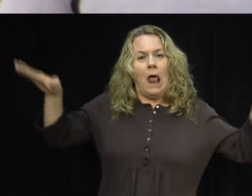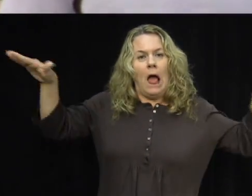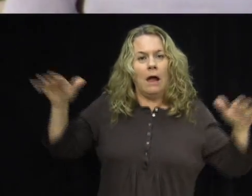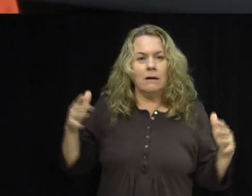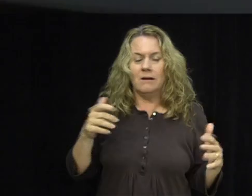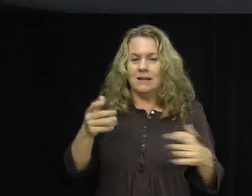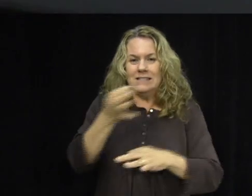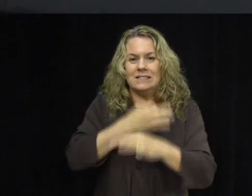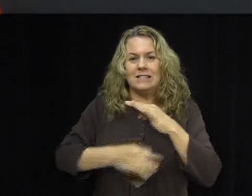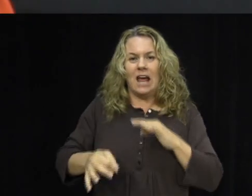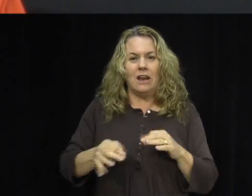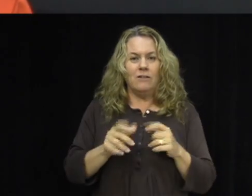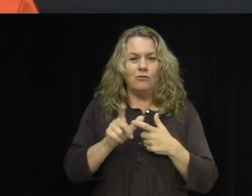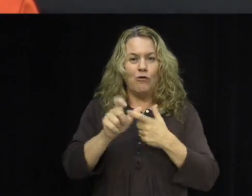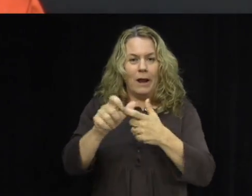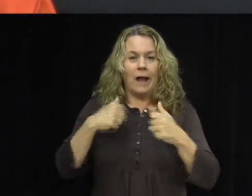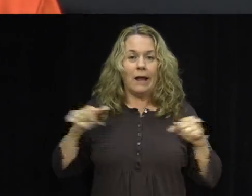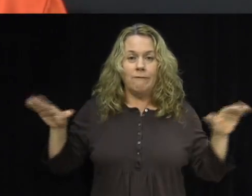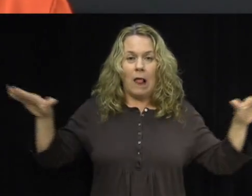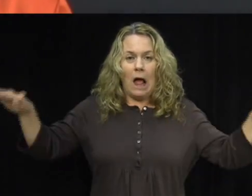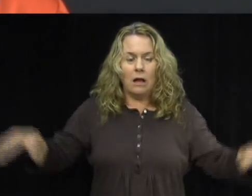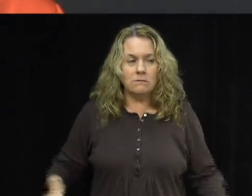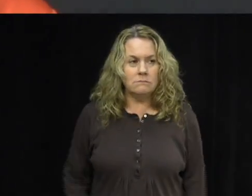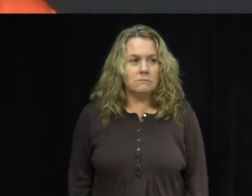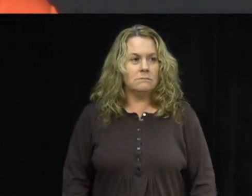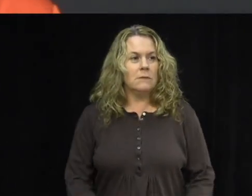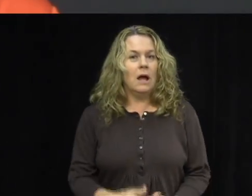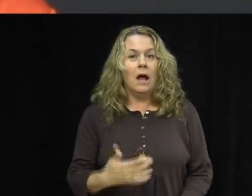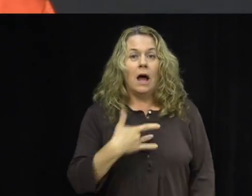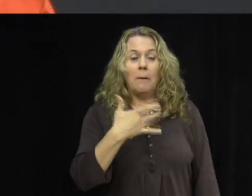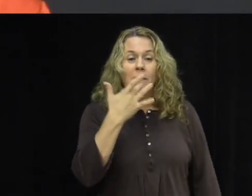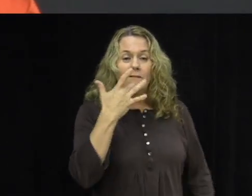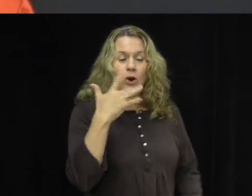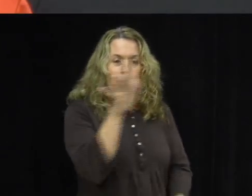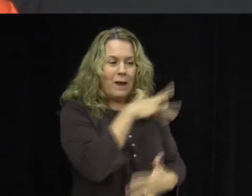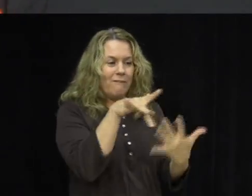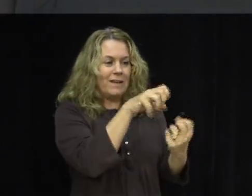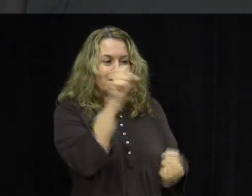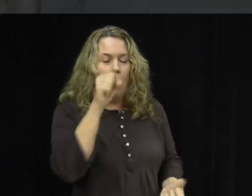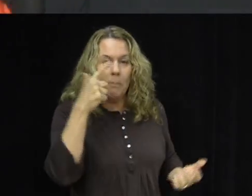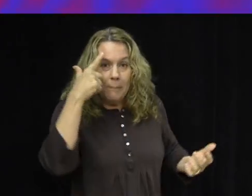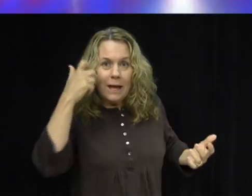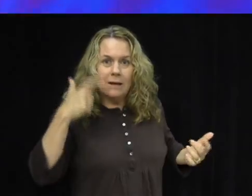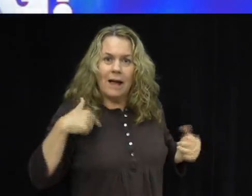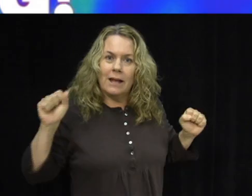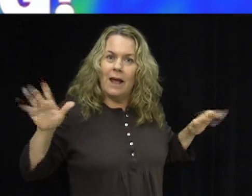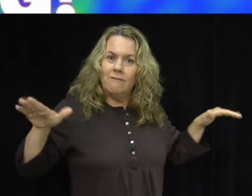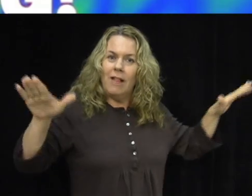Alright, I'd rather be invisible because I'd be able to fly at the same time.